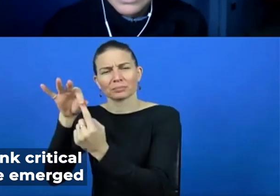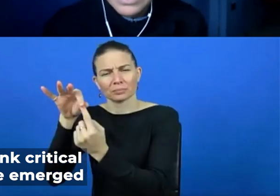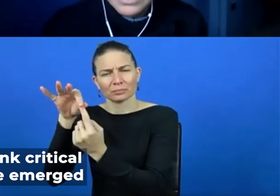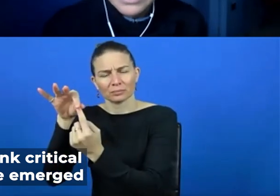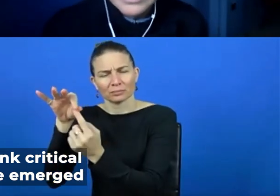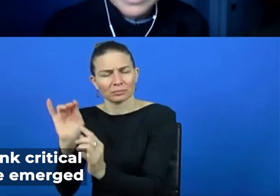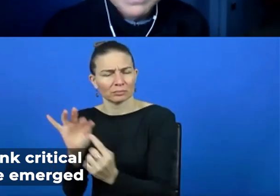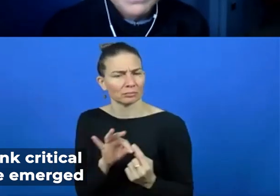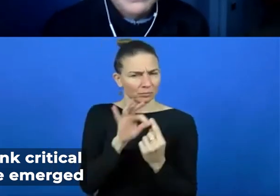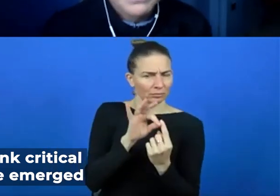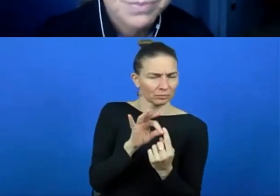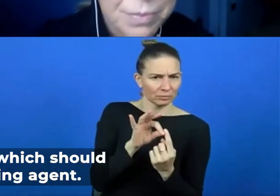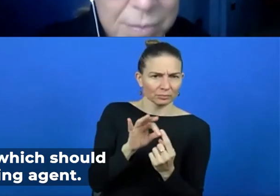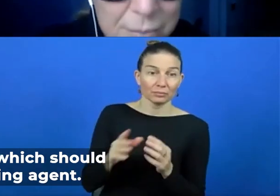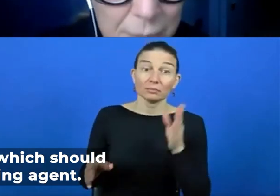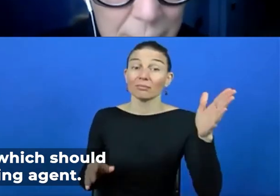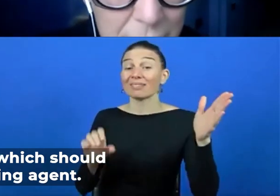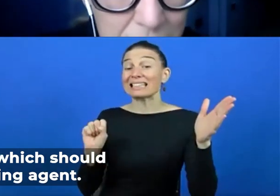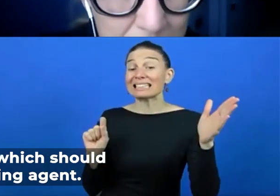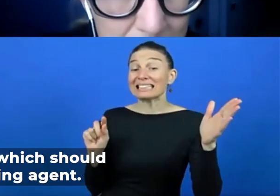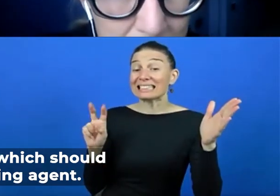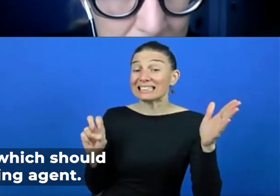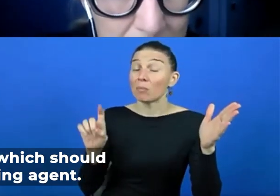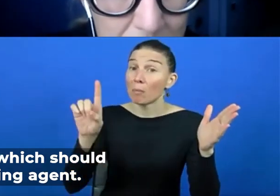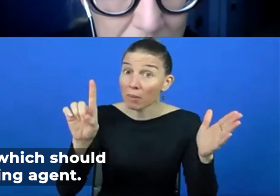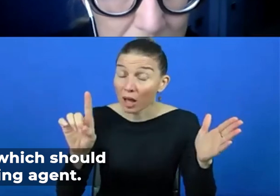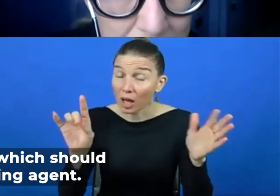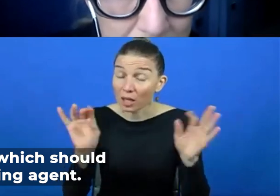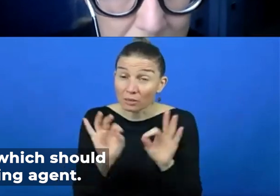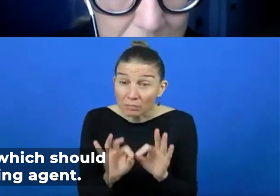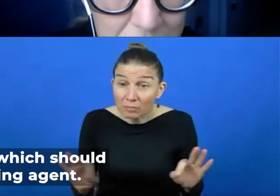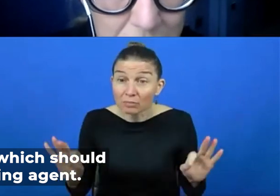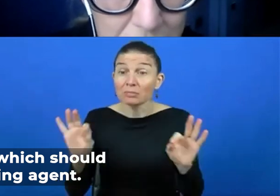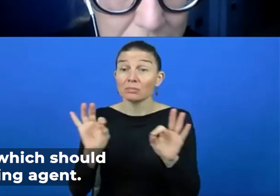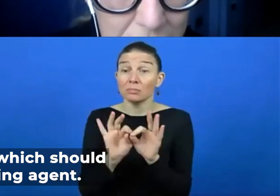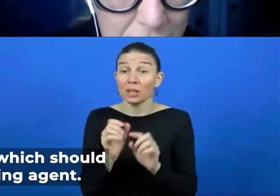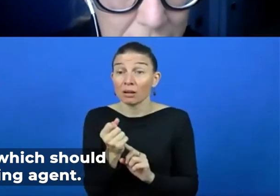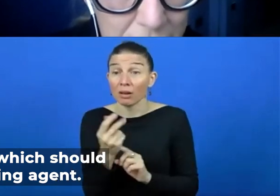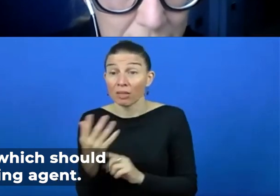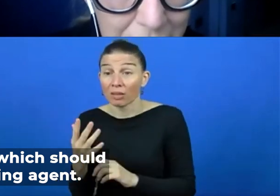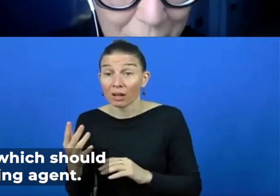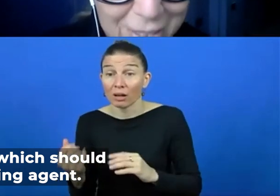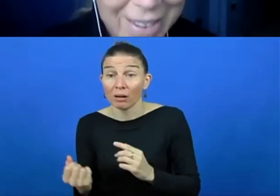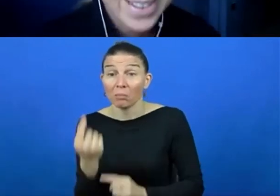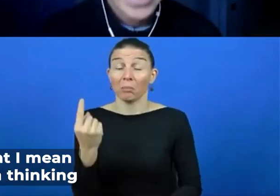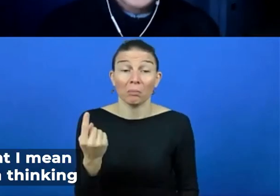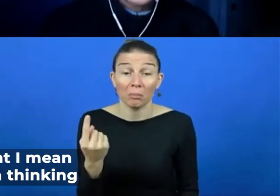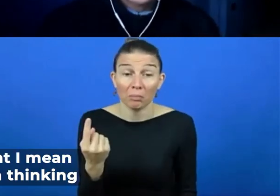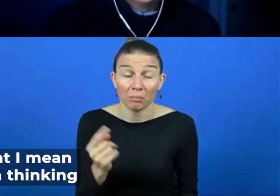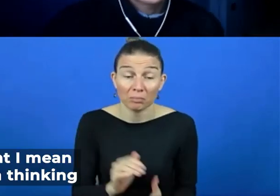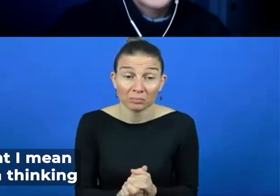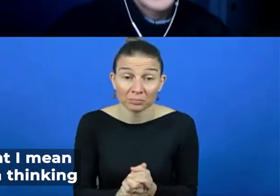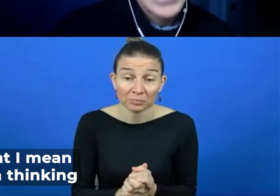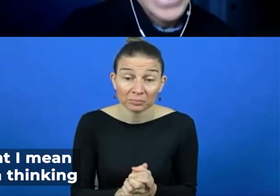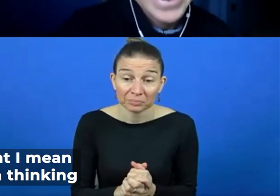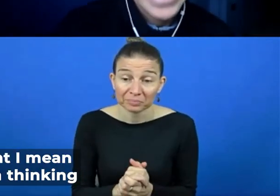critical elements have emerged at the moment, which should act as a bonding agent. Anyway, what